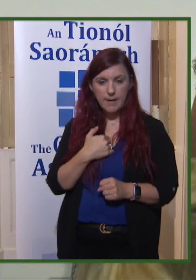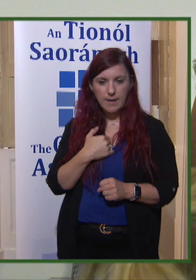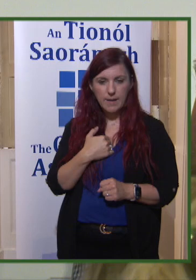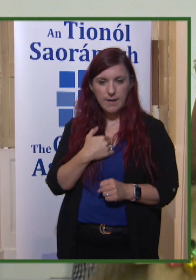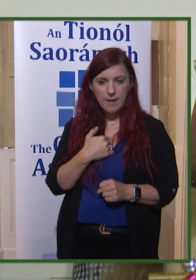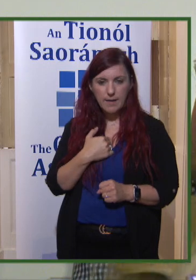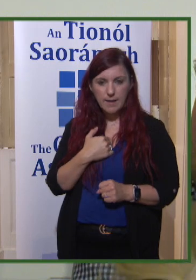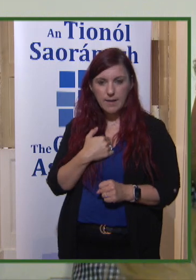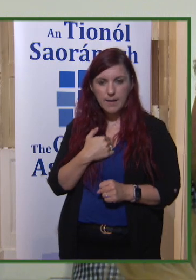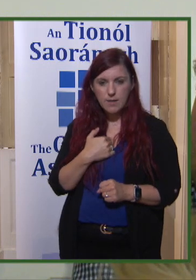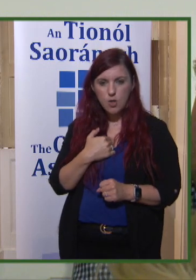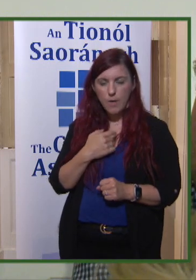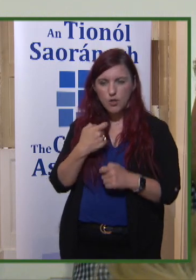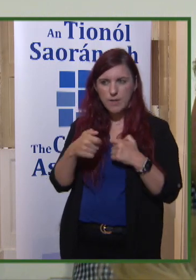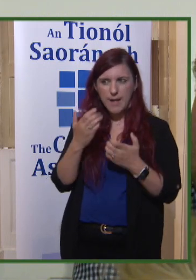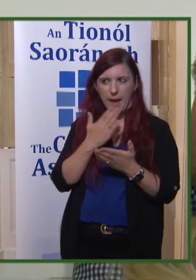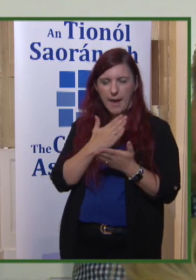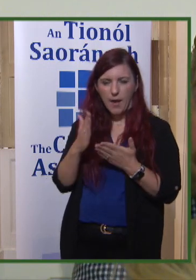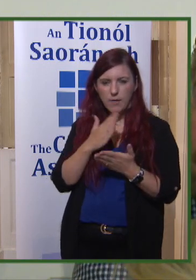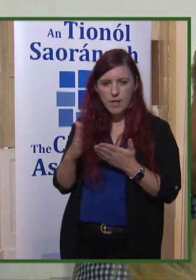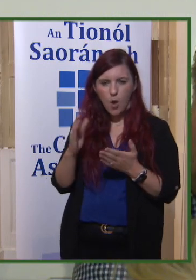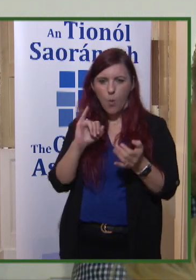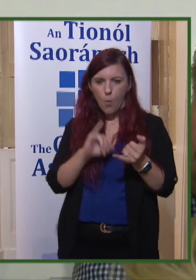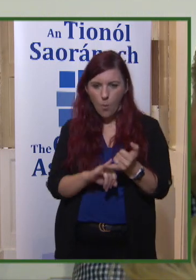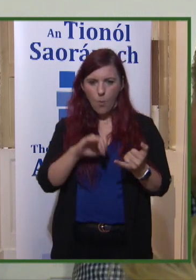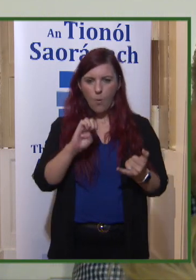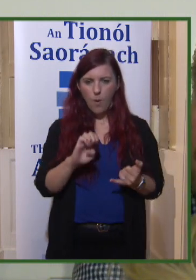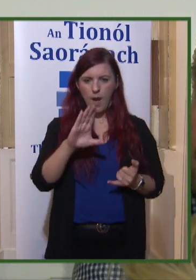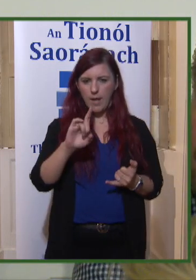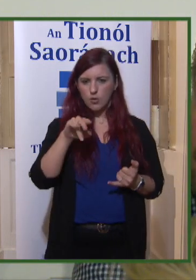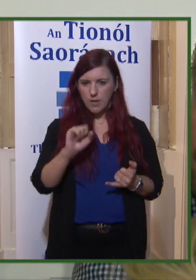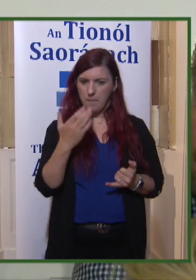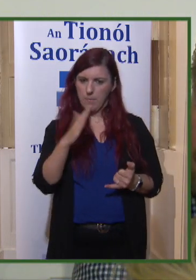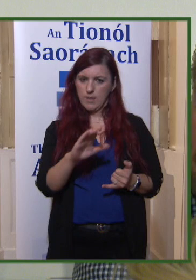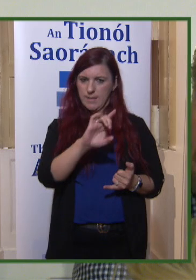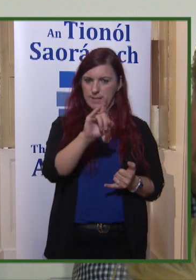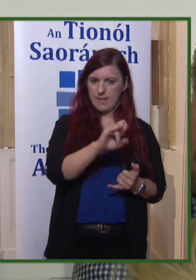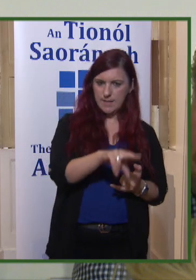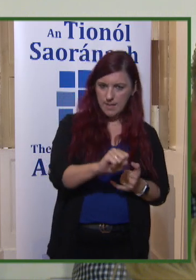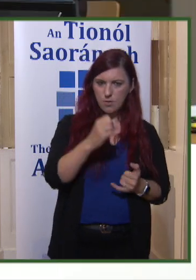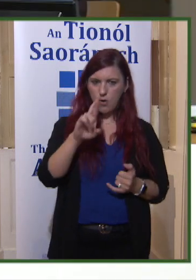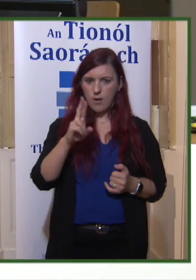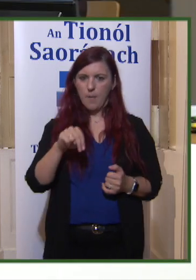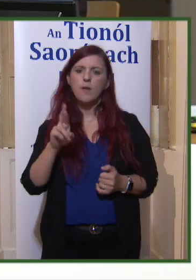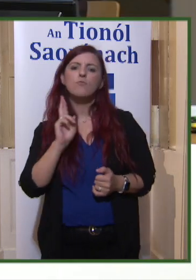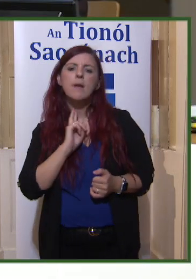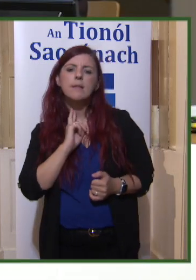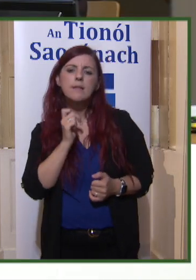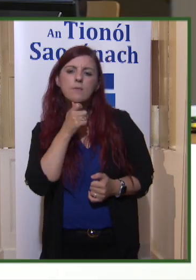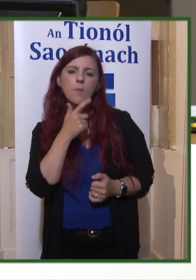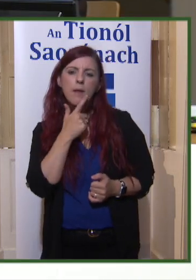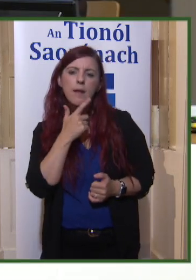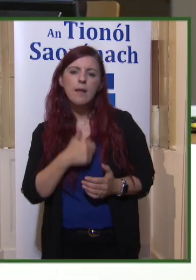for the question of whether the electorate has to be citizens or whether they can simply be residents of Dublin.